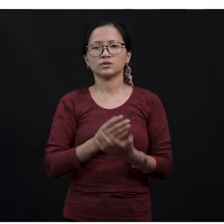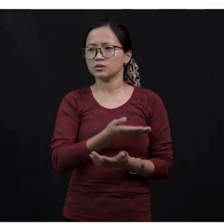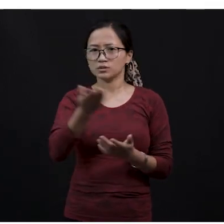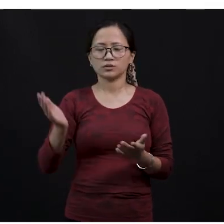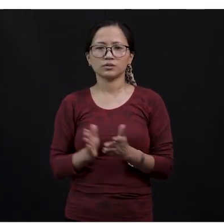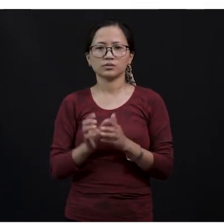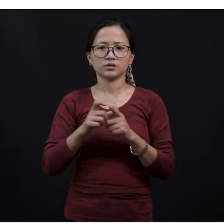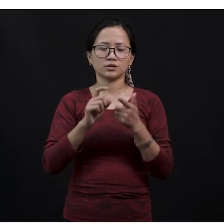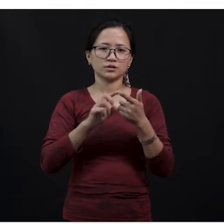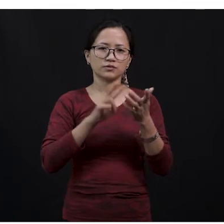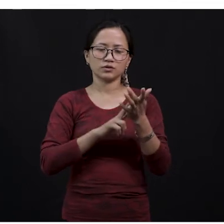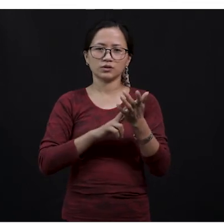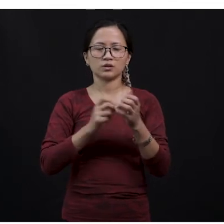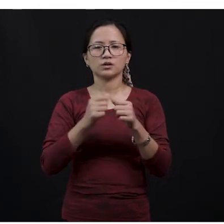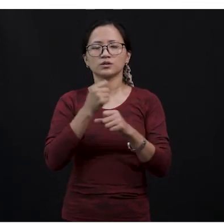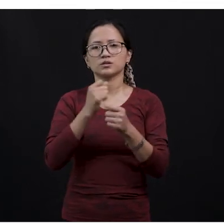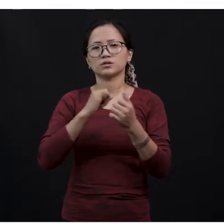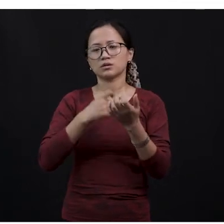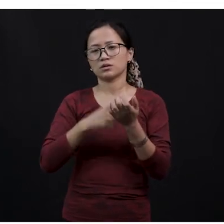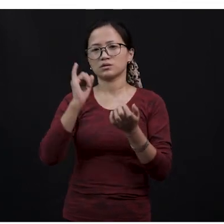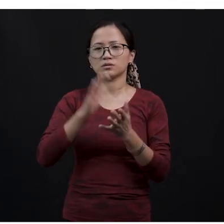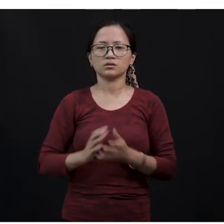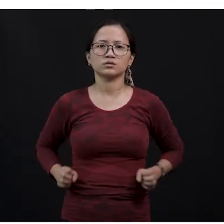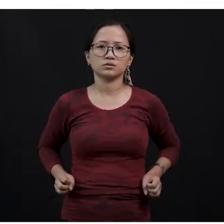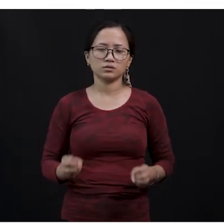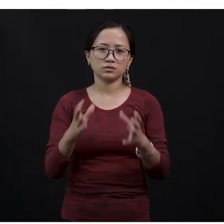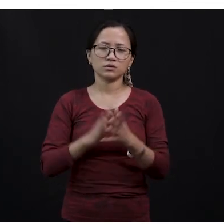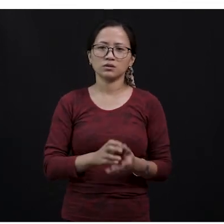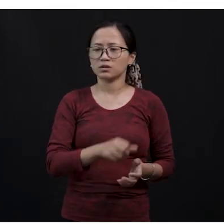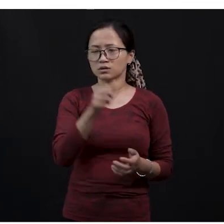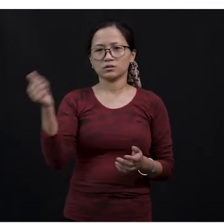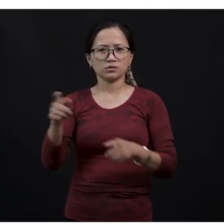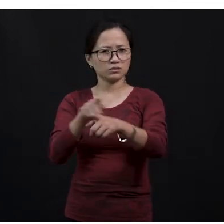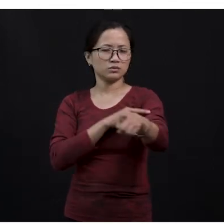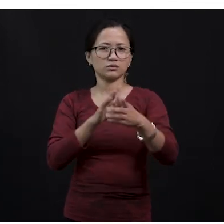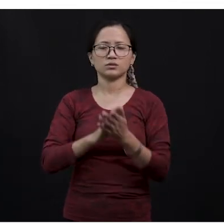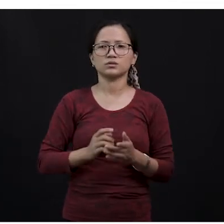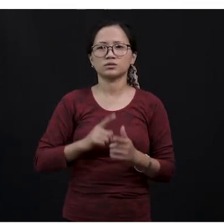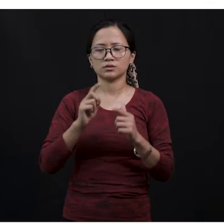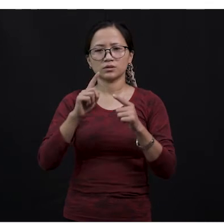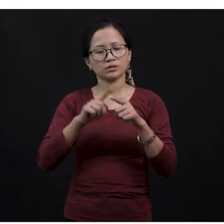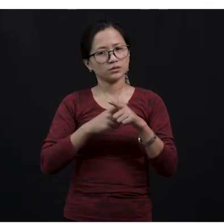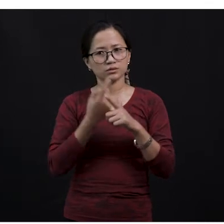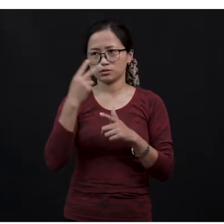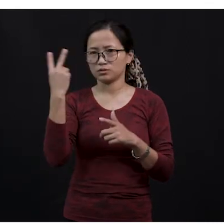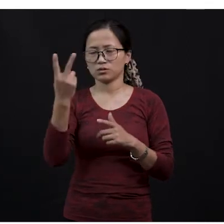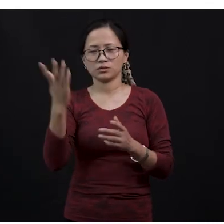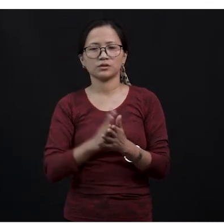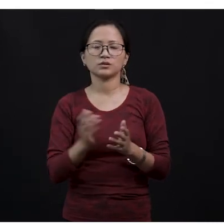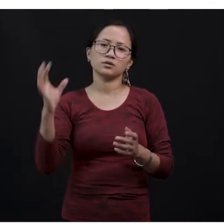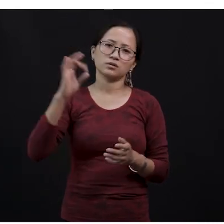now to go back to Delhi and start the long, arduous journey again. Again, because of